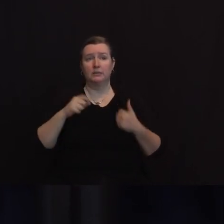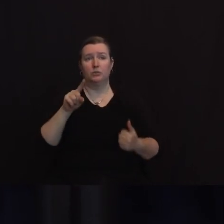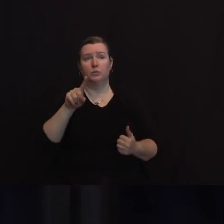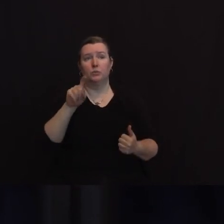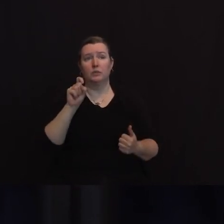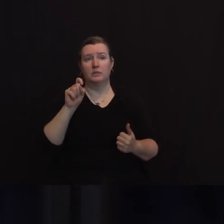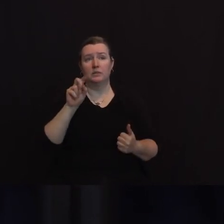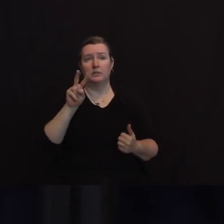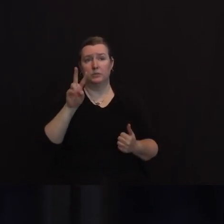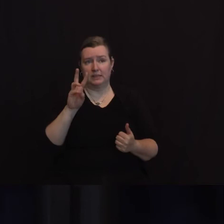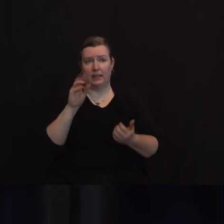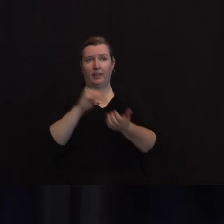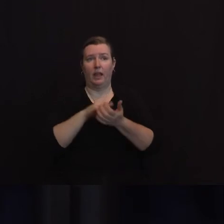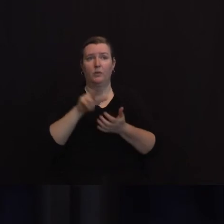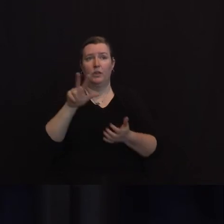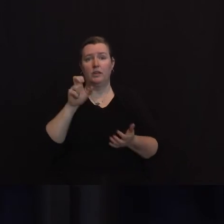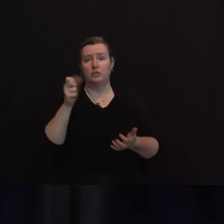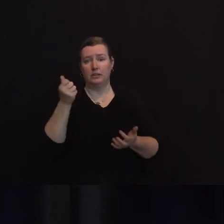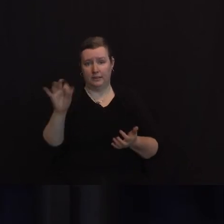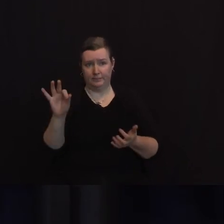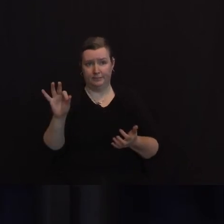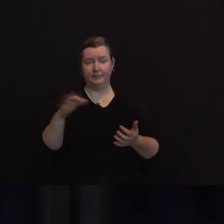126,319. Staff doses,